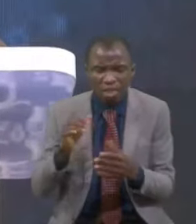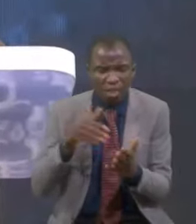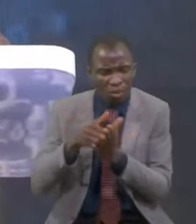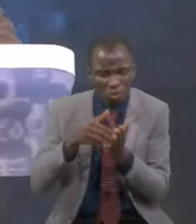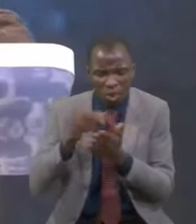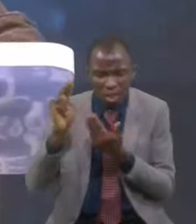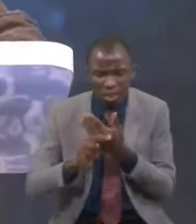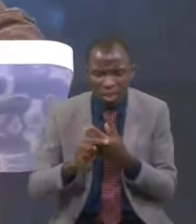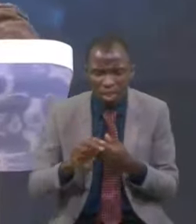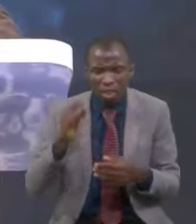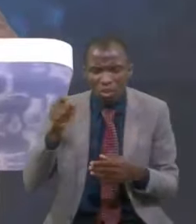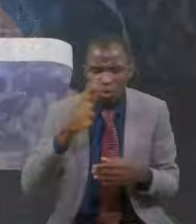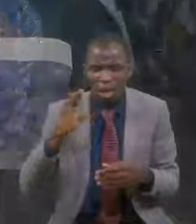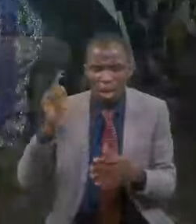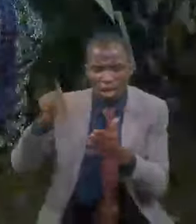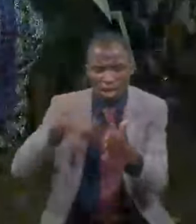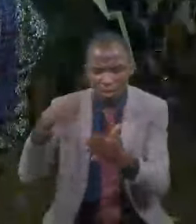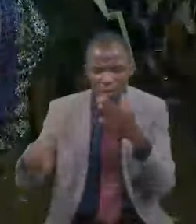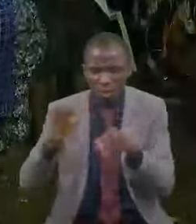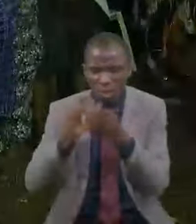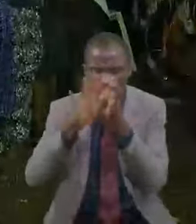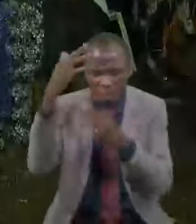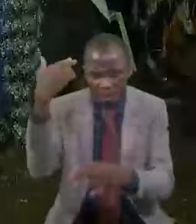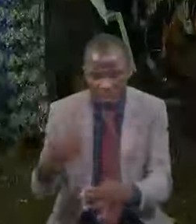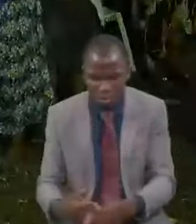canceled in Jesus' name. Amen.